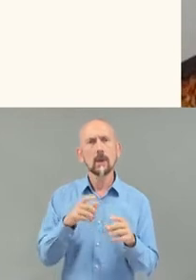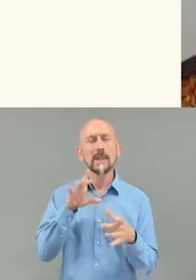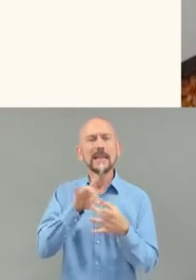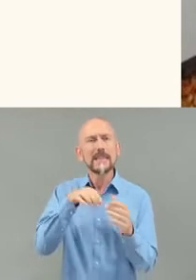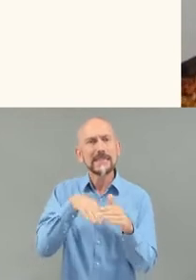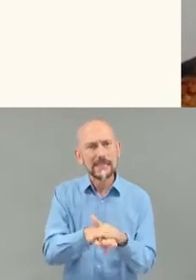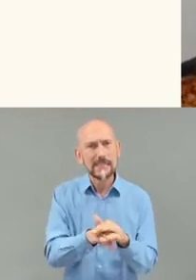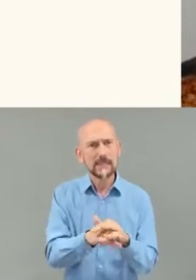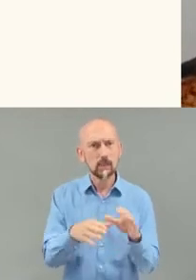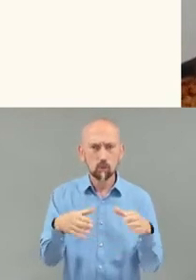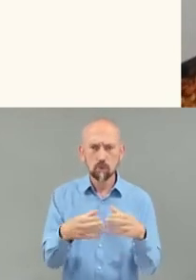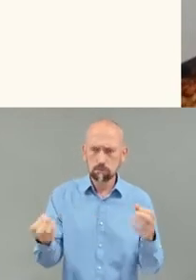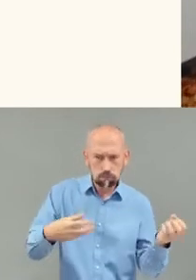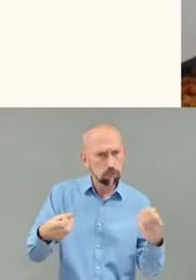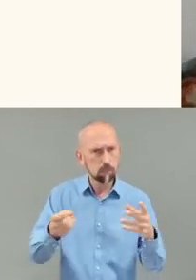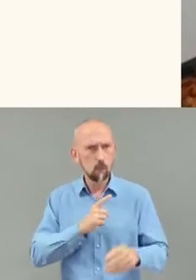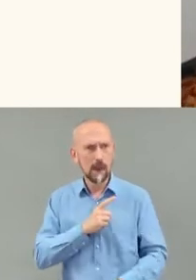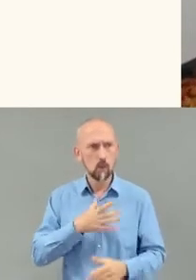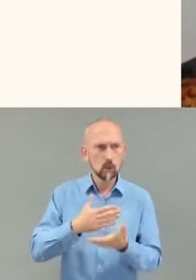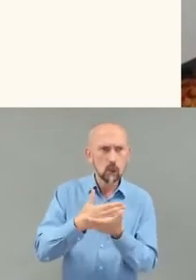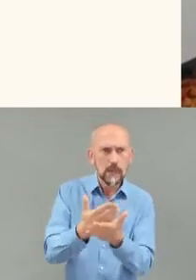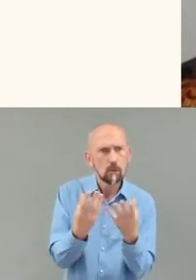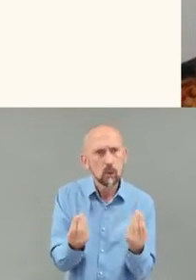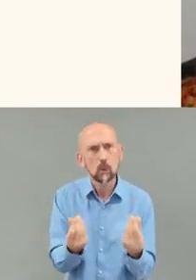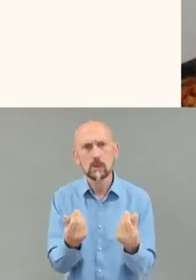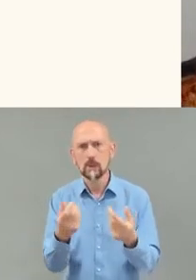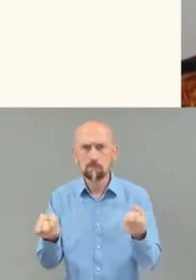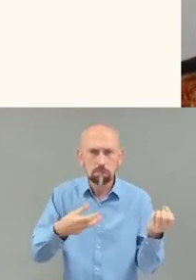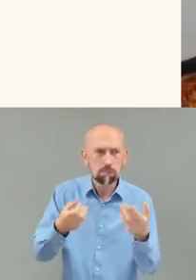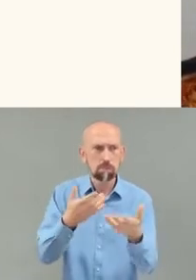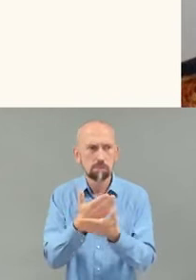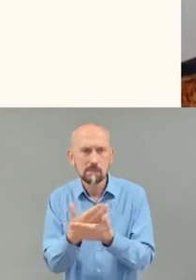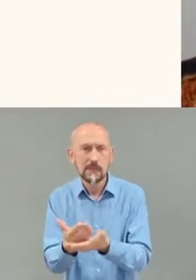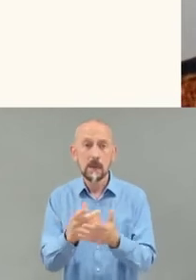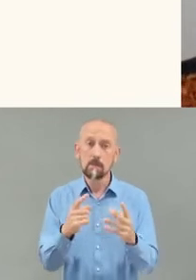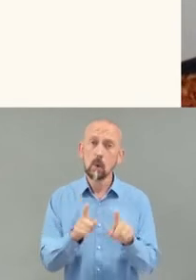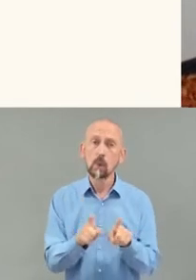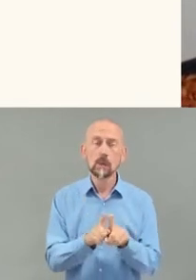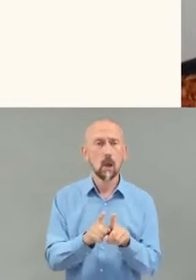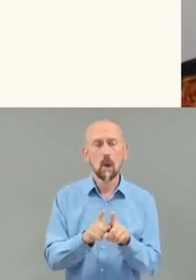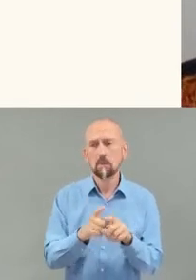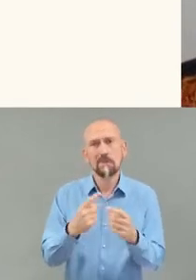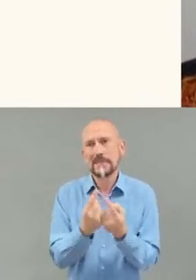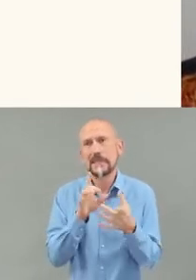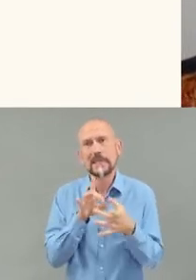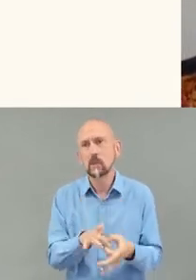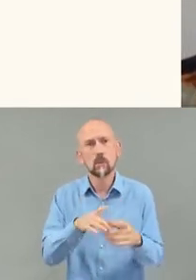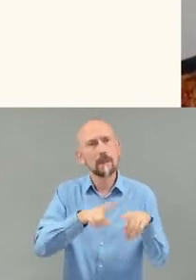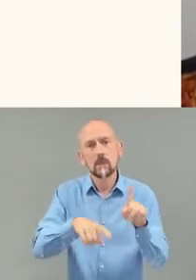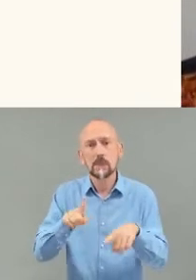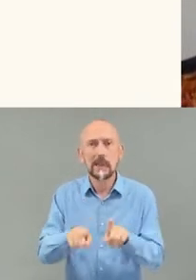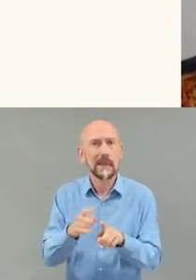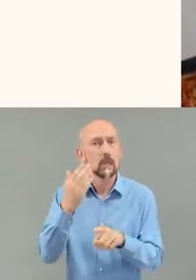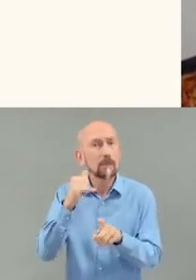and share resources about the field, but also things relating to diversity, such as racism and things like that.